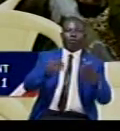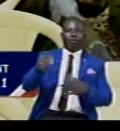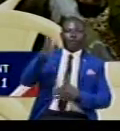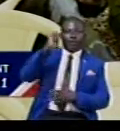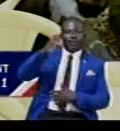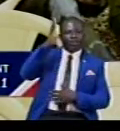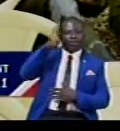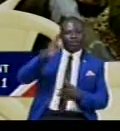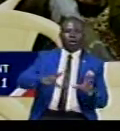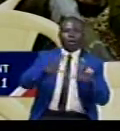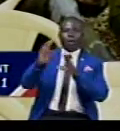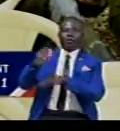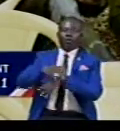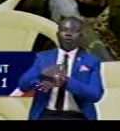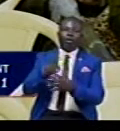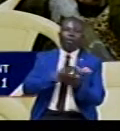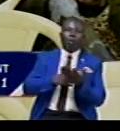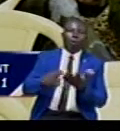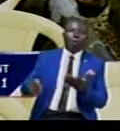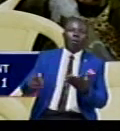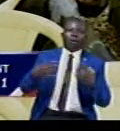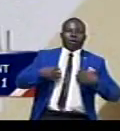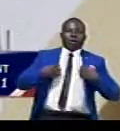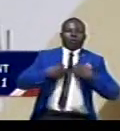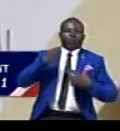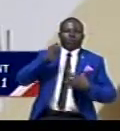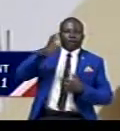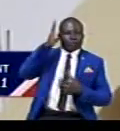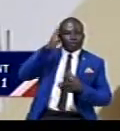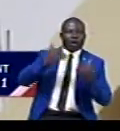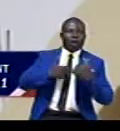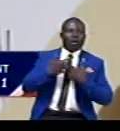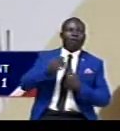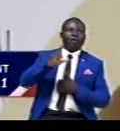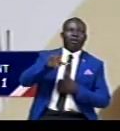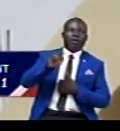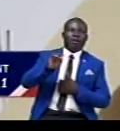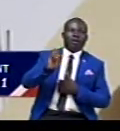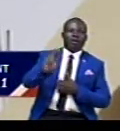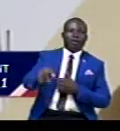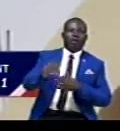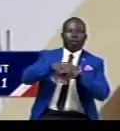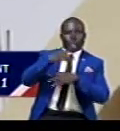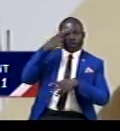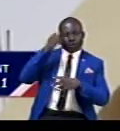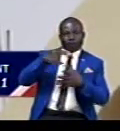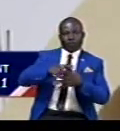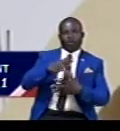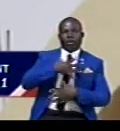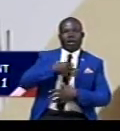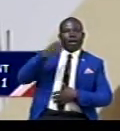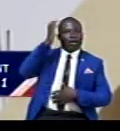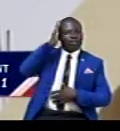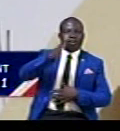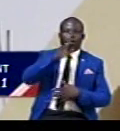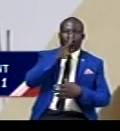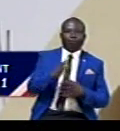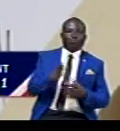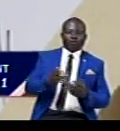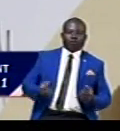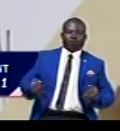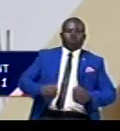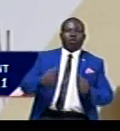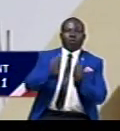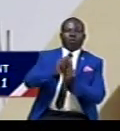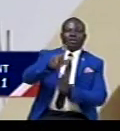holy linen quotes it shall have the linen breaches upon his flesh and shall be gathered with Elena girdle